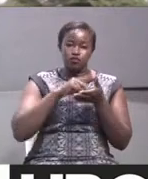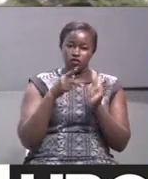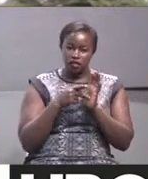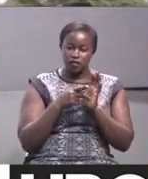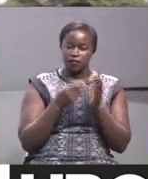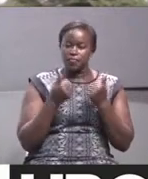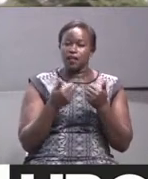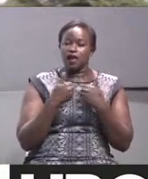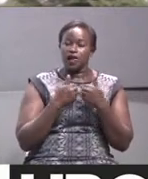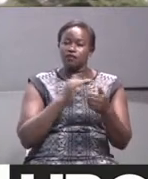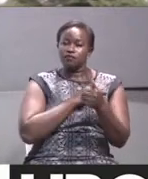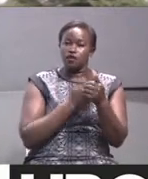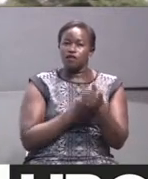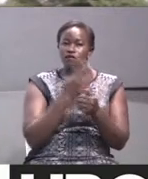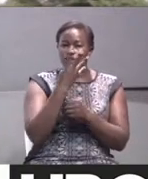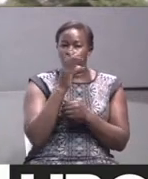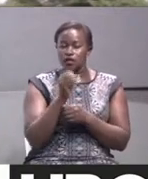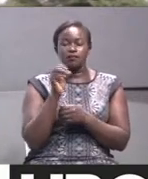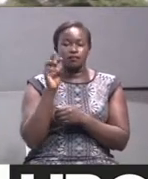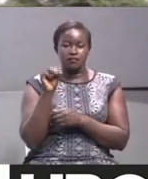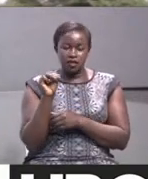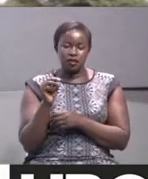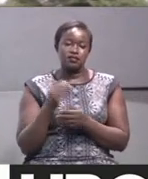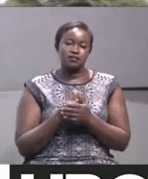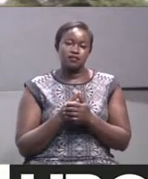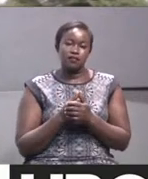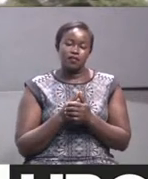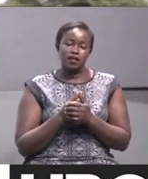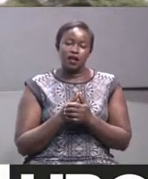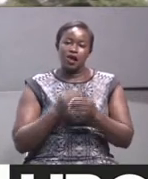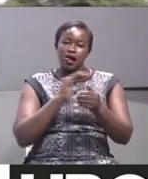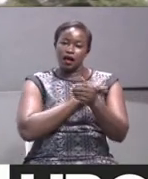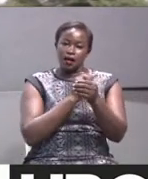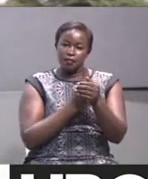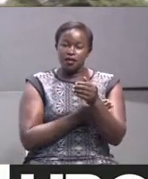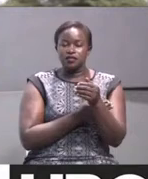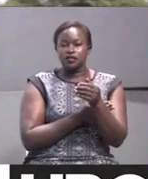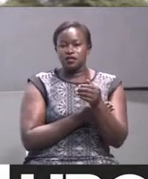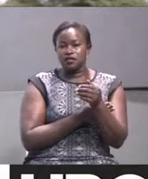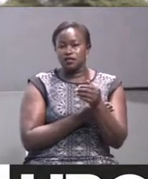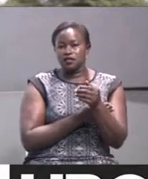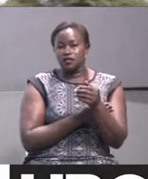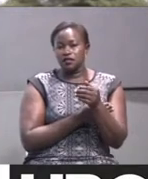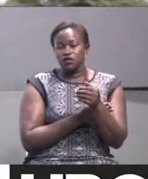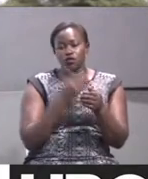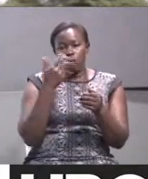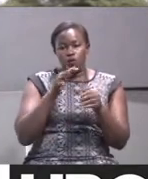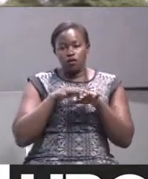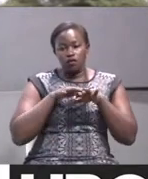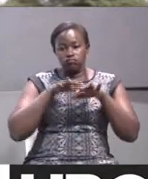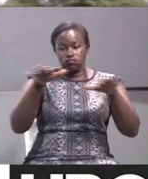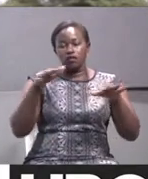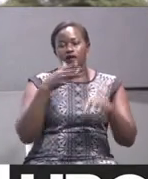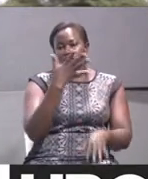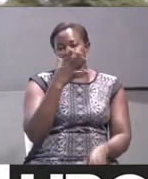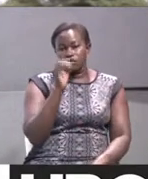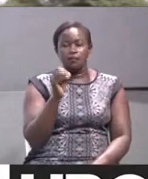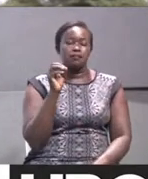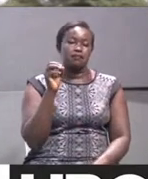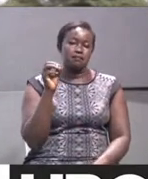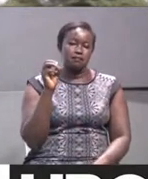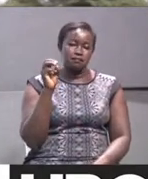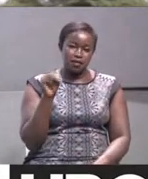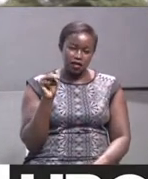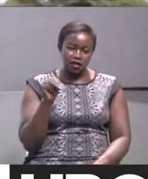above 40 meters of head, so they have capacity of transporting water to 50 meters in the distance.